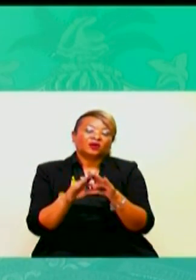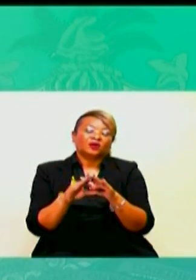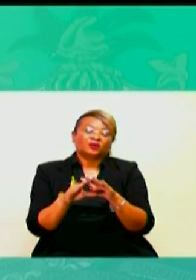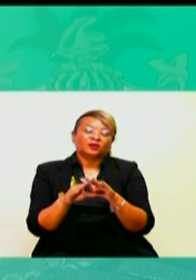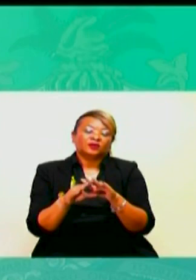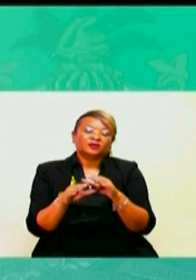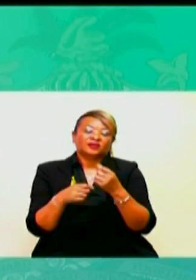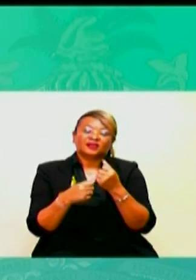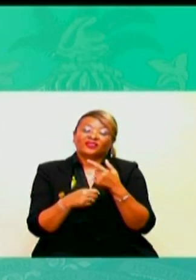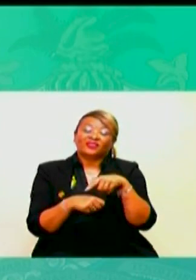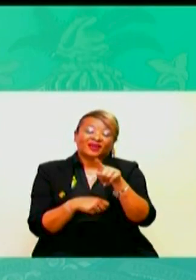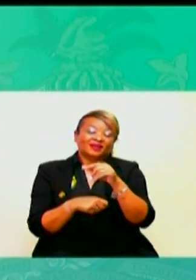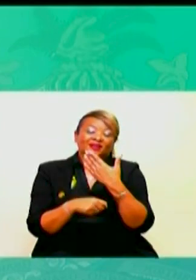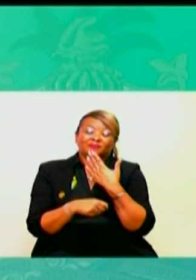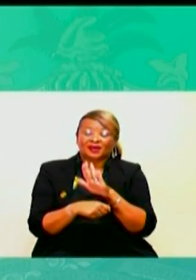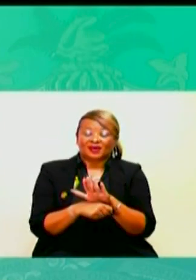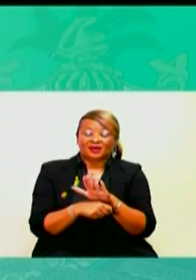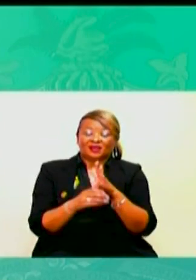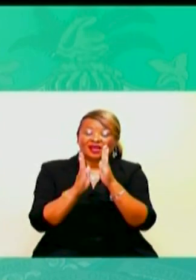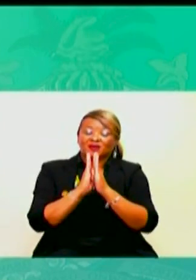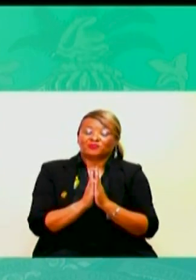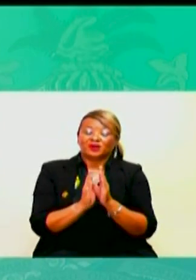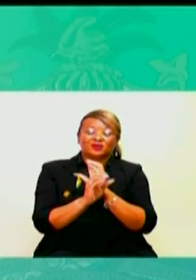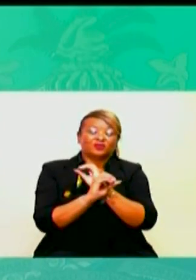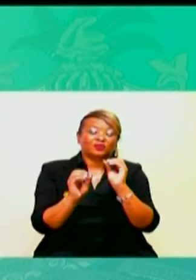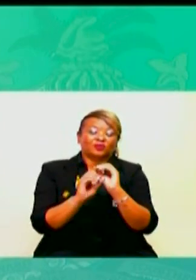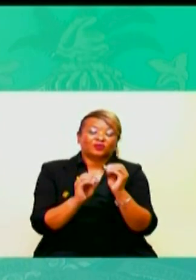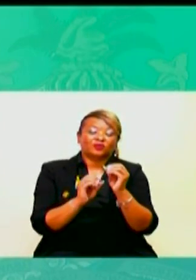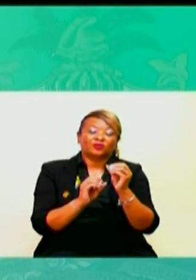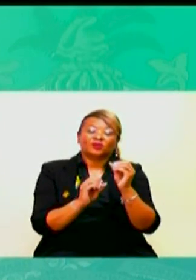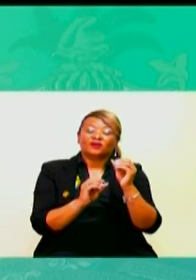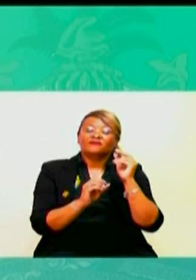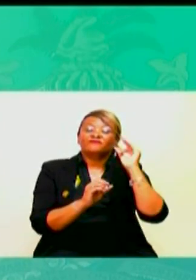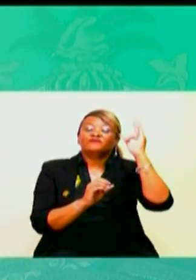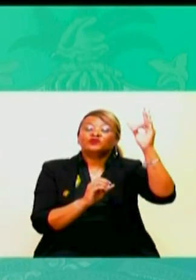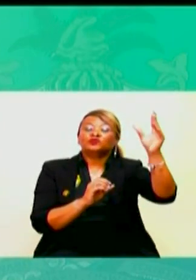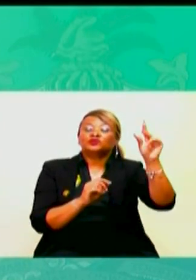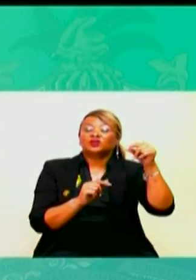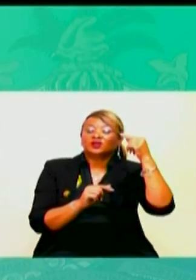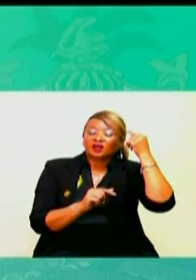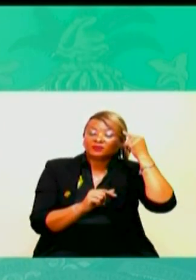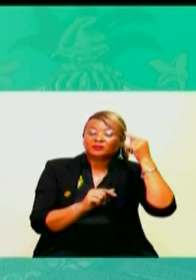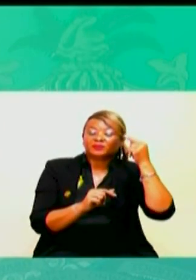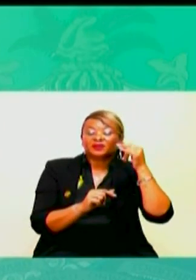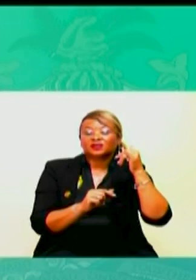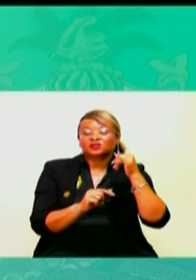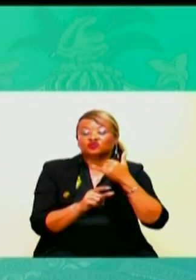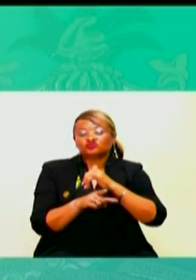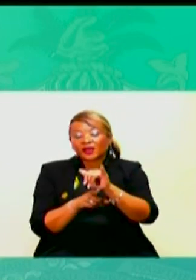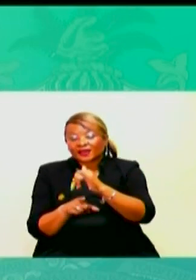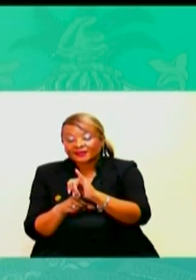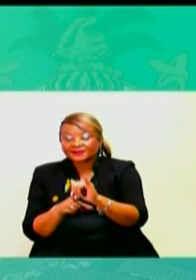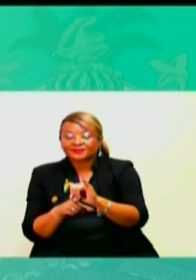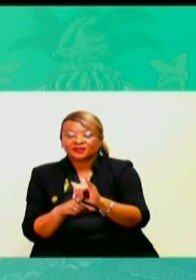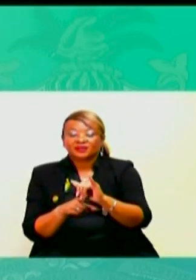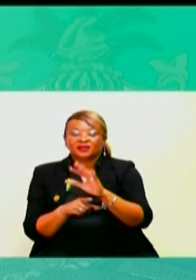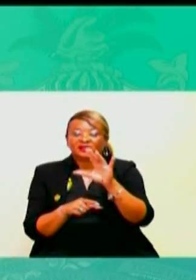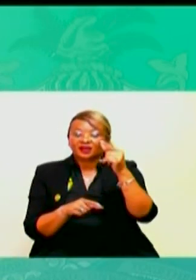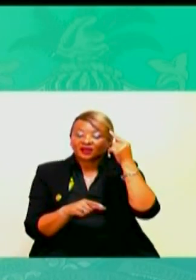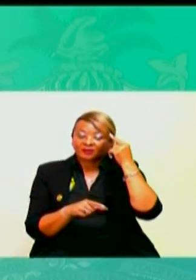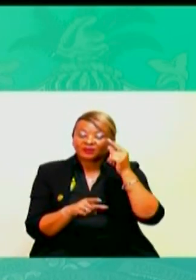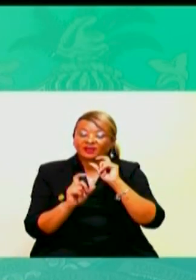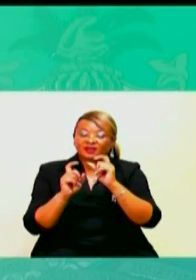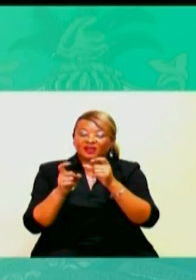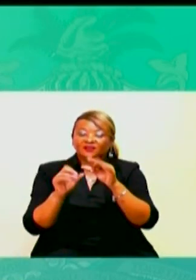They did bad, and I pray that no government in the future would ever be as reckless in their governance that they would dish out